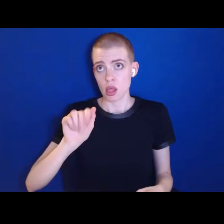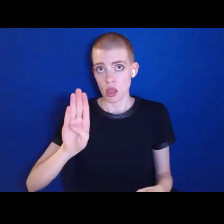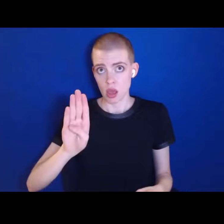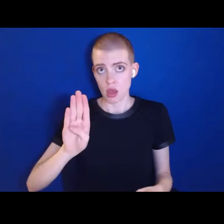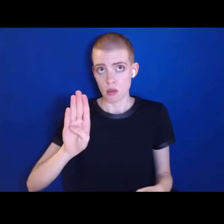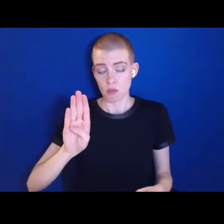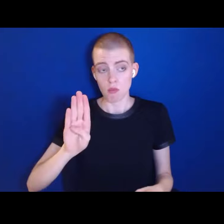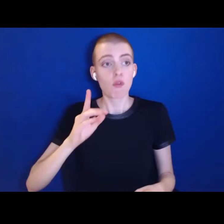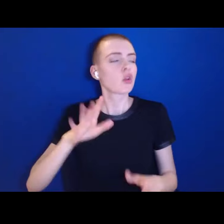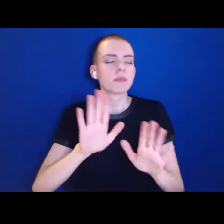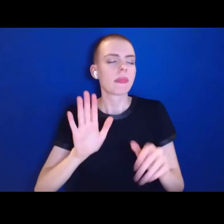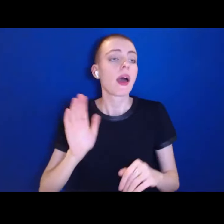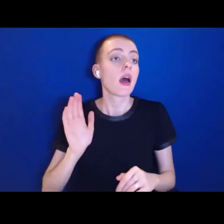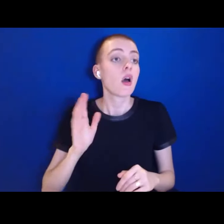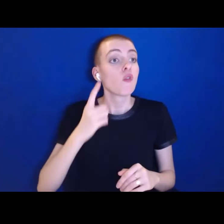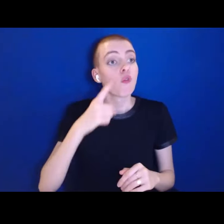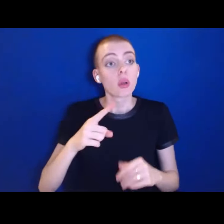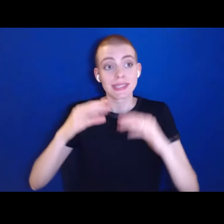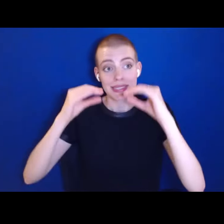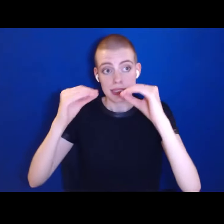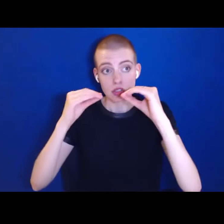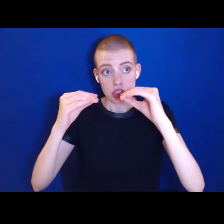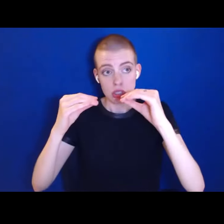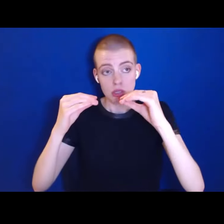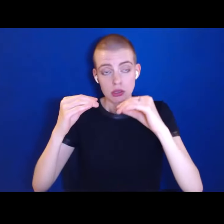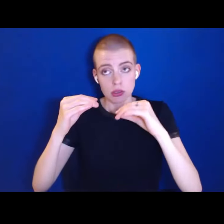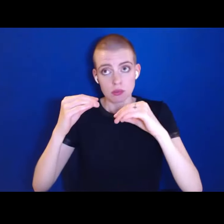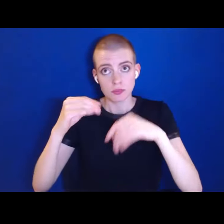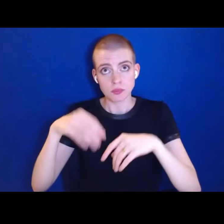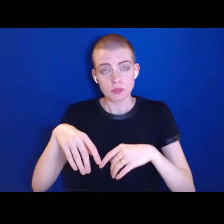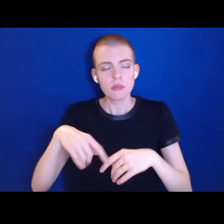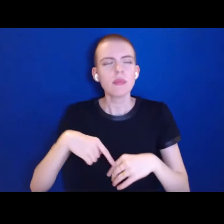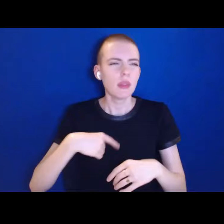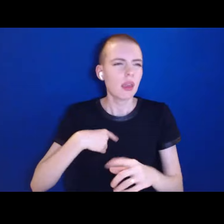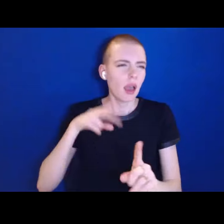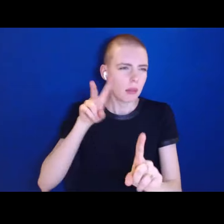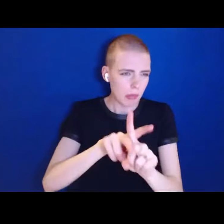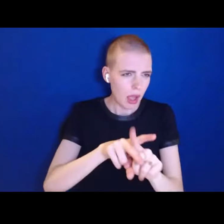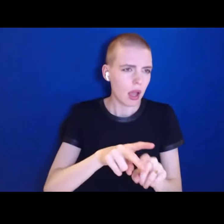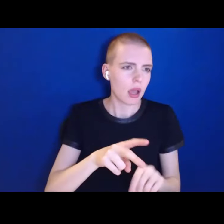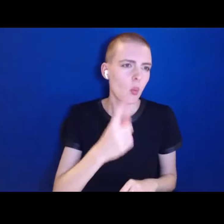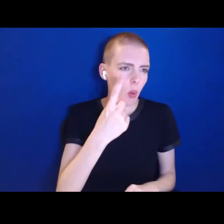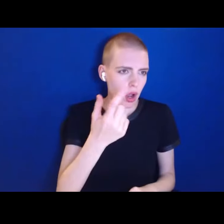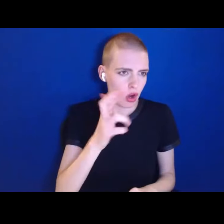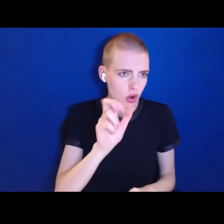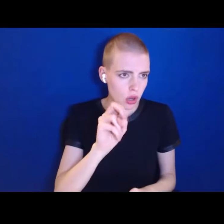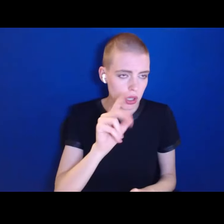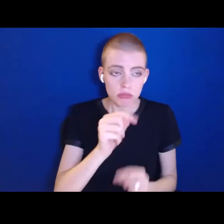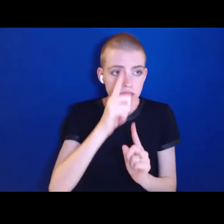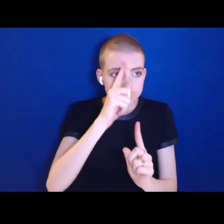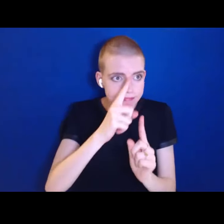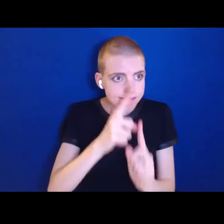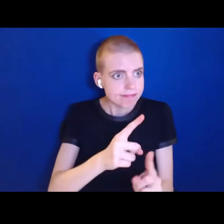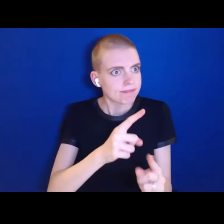teaching. The college, I applied for a grant. I wanted to empower undergraduates to learn how to do